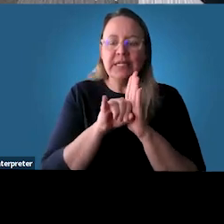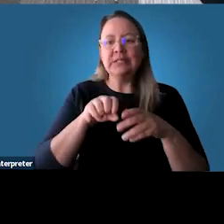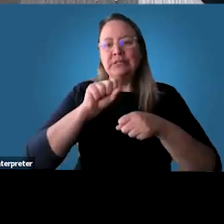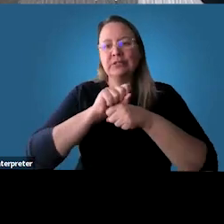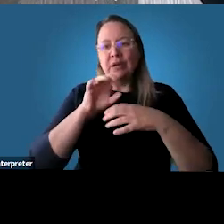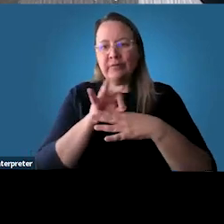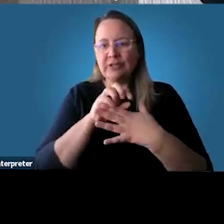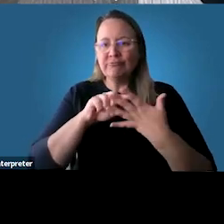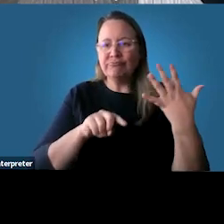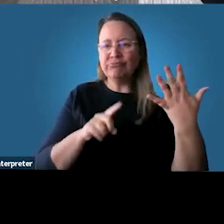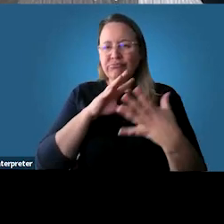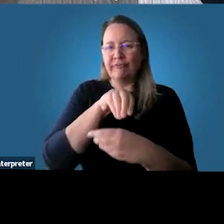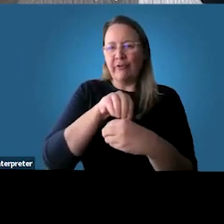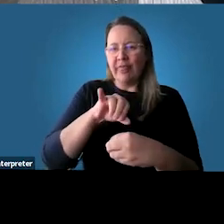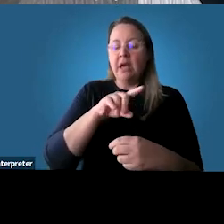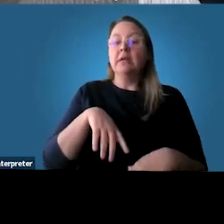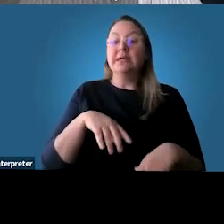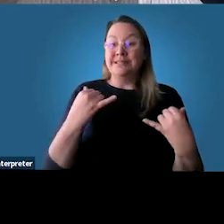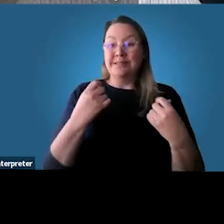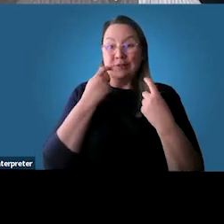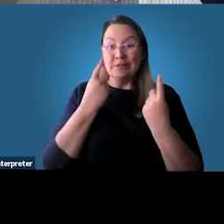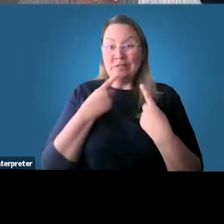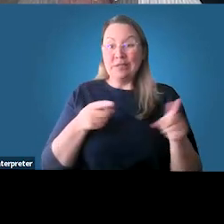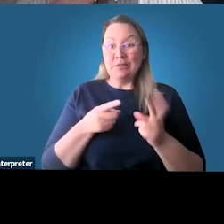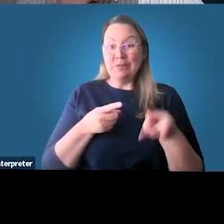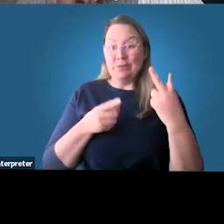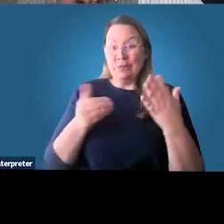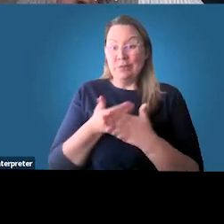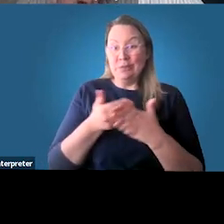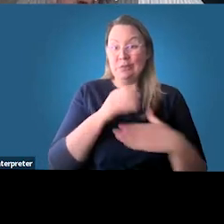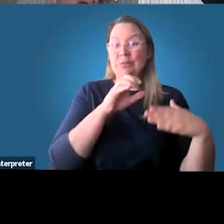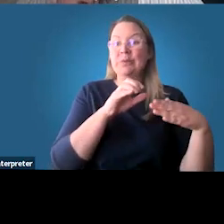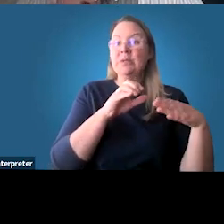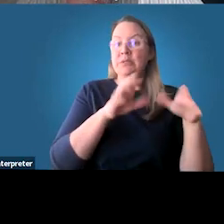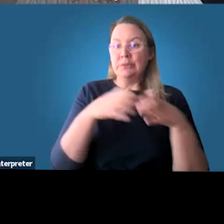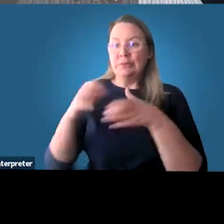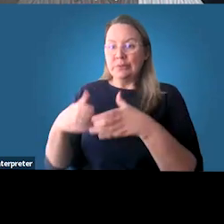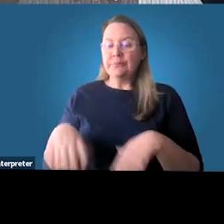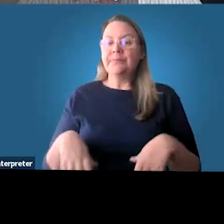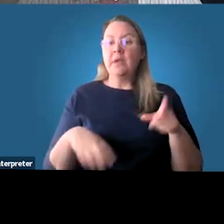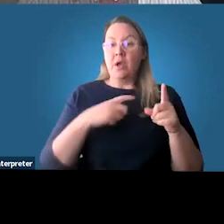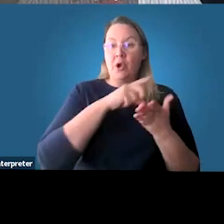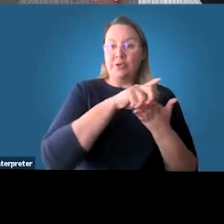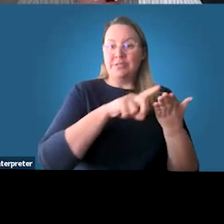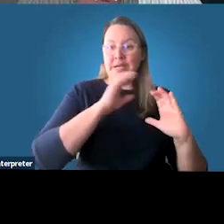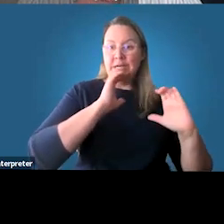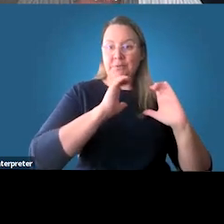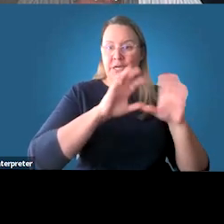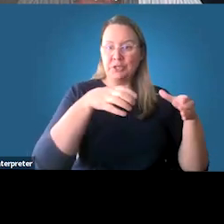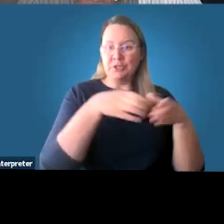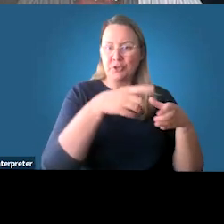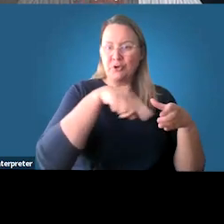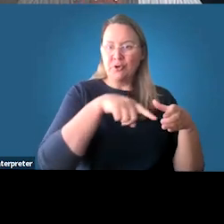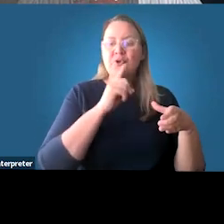functions. We actually today just announced two new circles. So we have our design communication circle, I